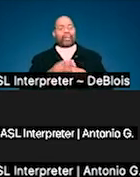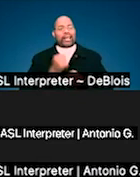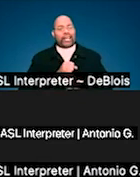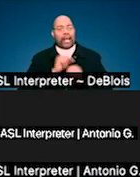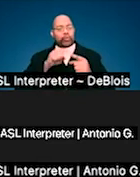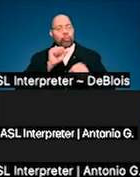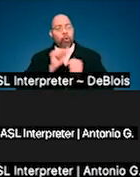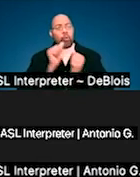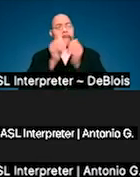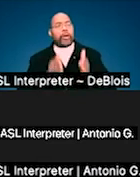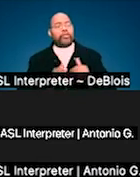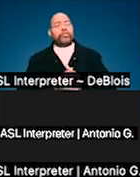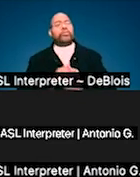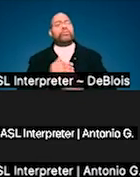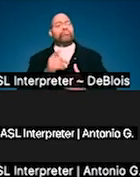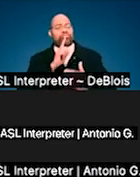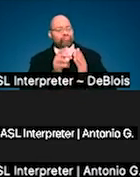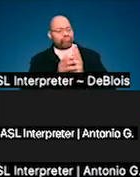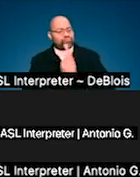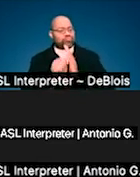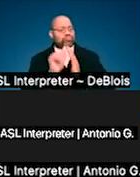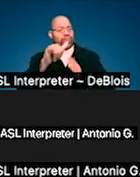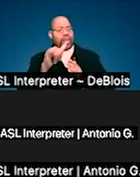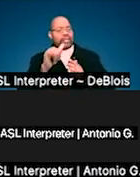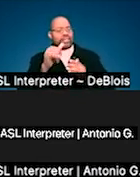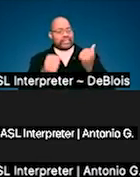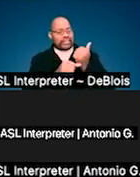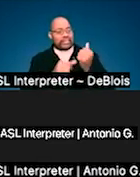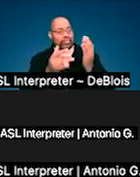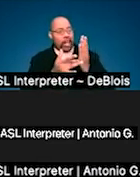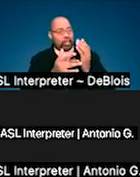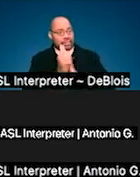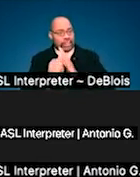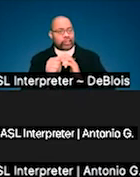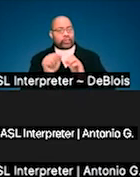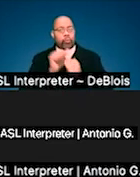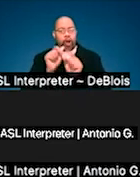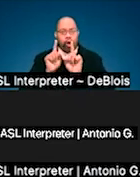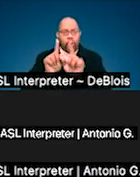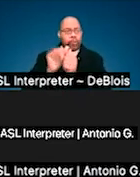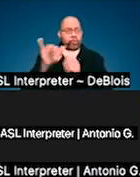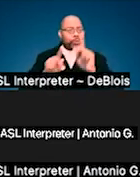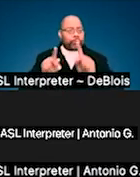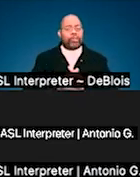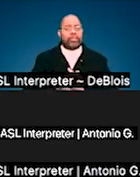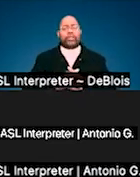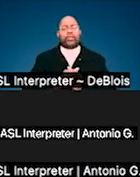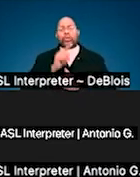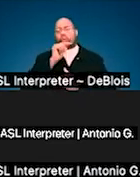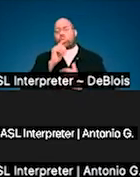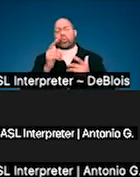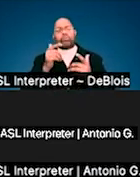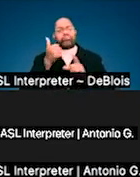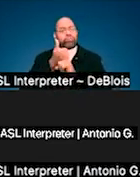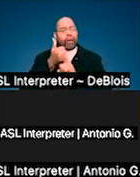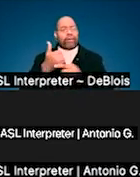with someone who has mastered these assistive technology skills, getting to work alongside people who